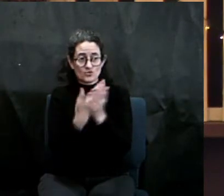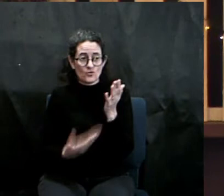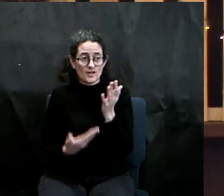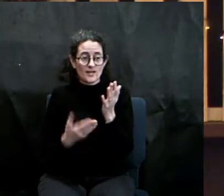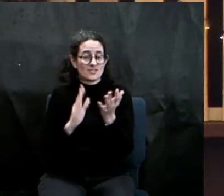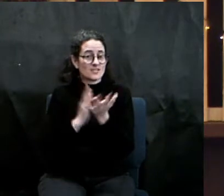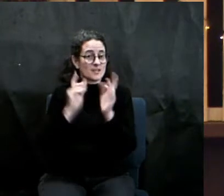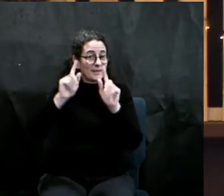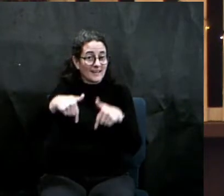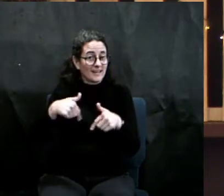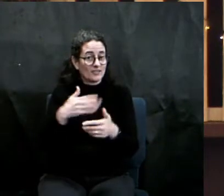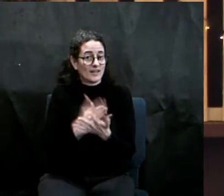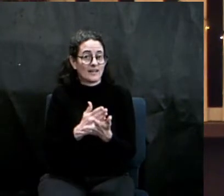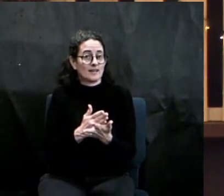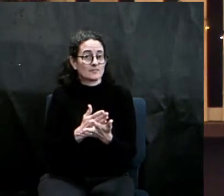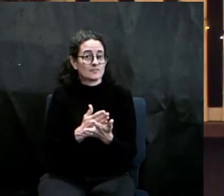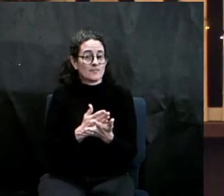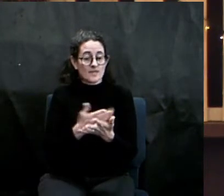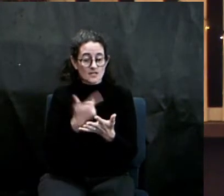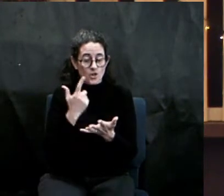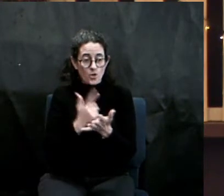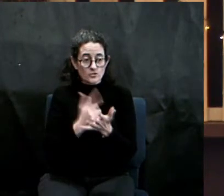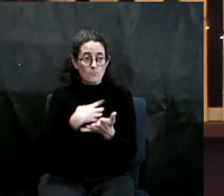There are lots more seasons to come.